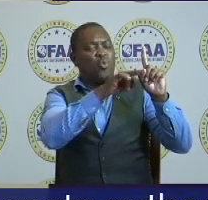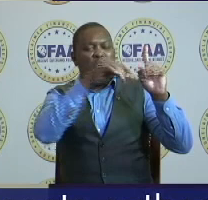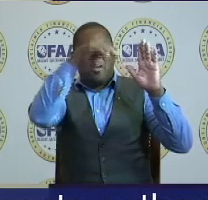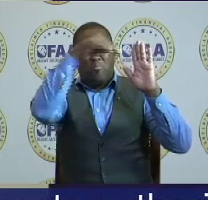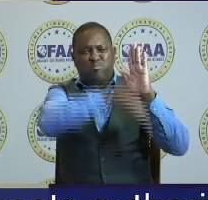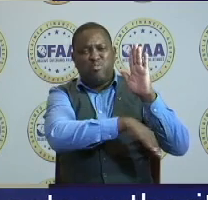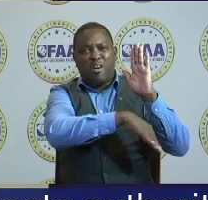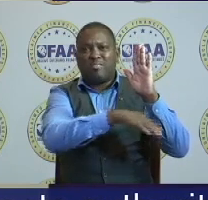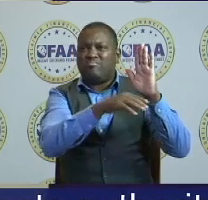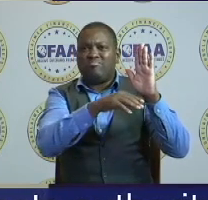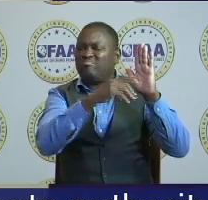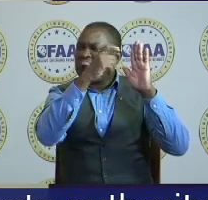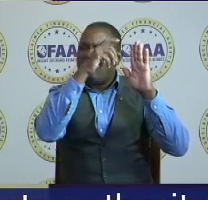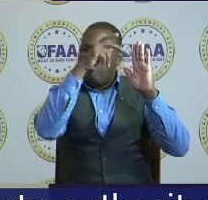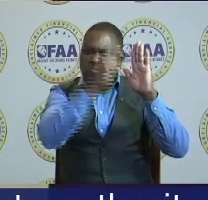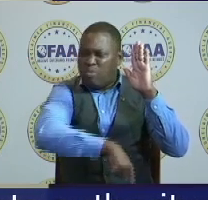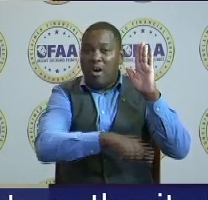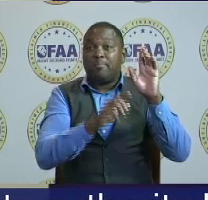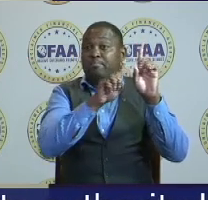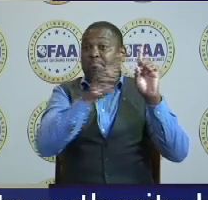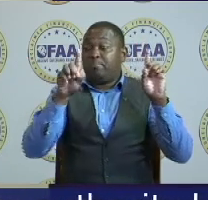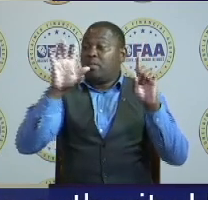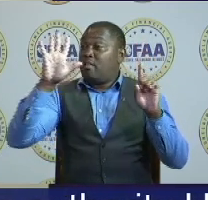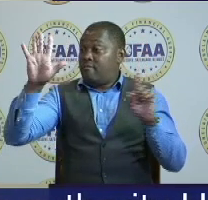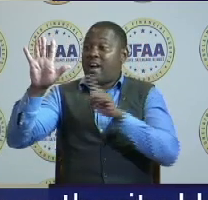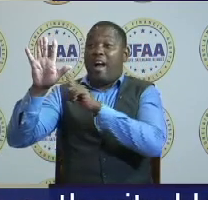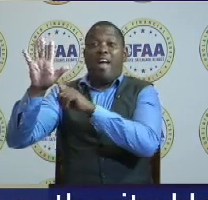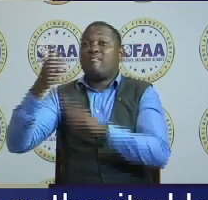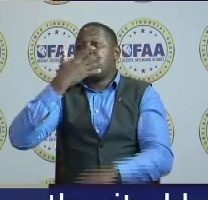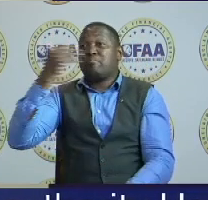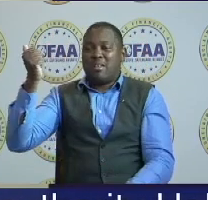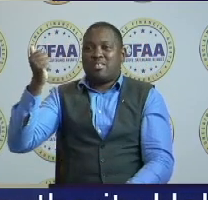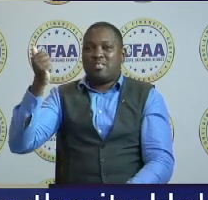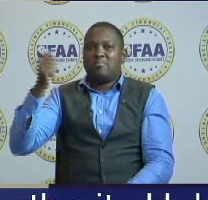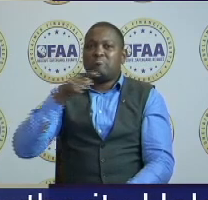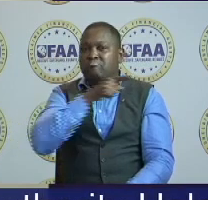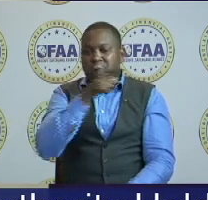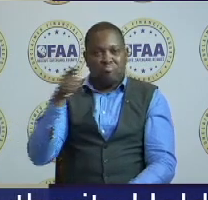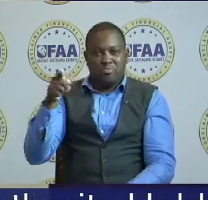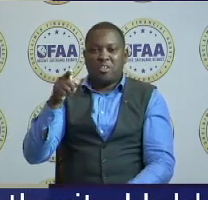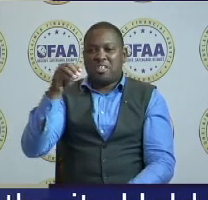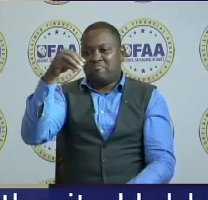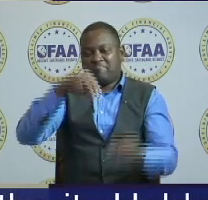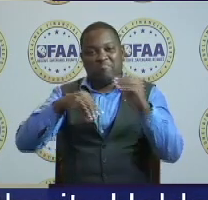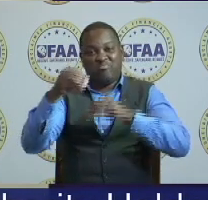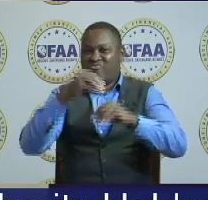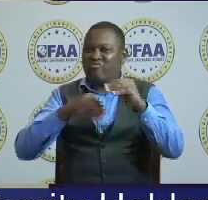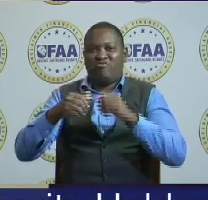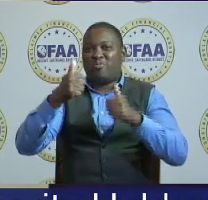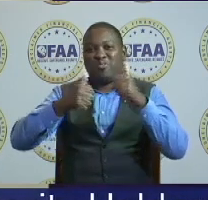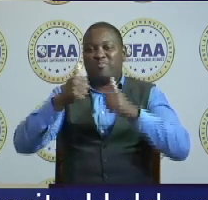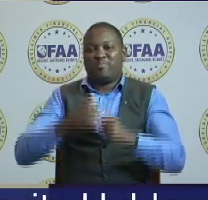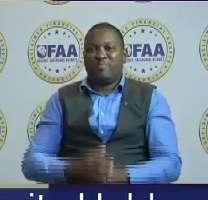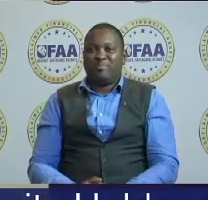rate the UFAA online reporting portal on a scale of 1 to 5, where 1 is worse and 5 is best. We'll